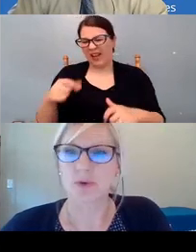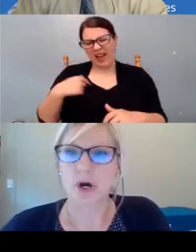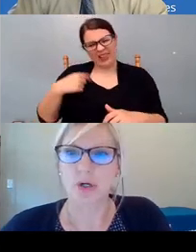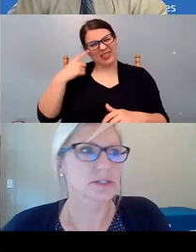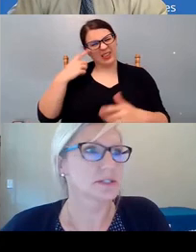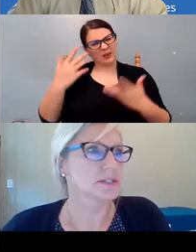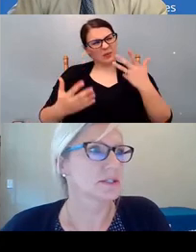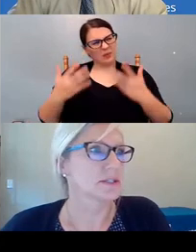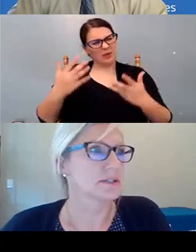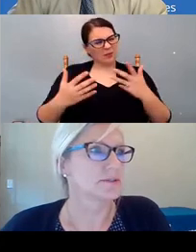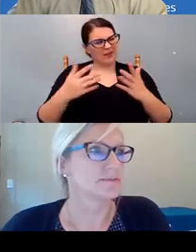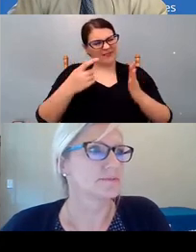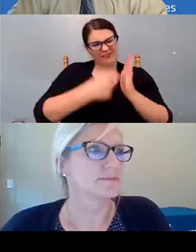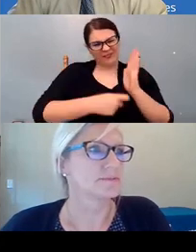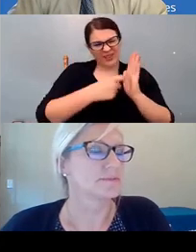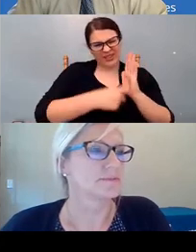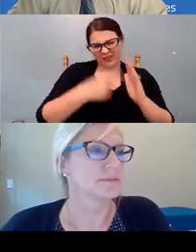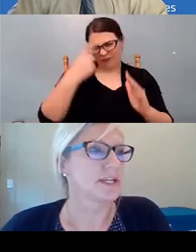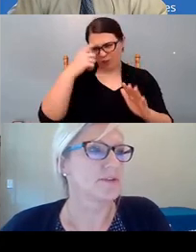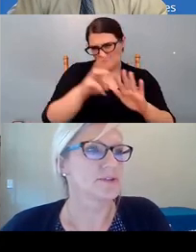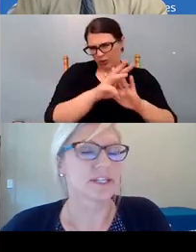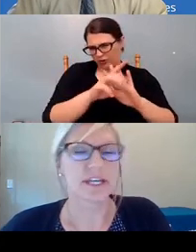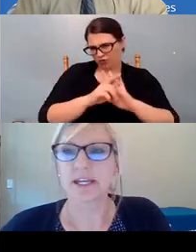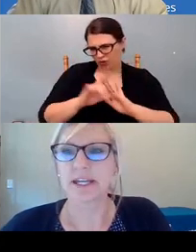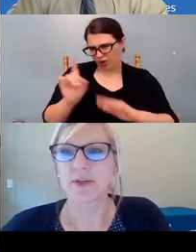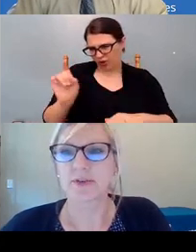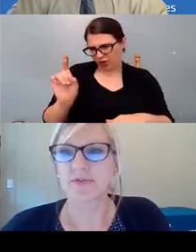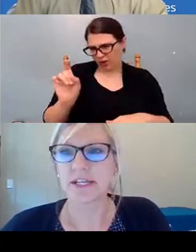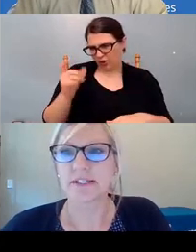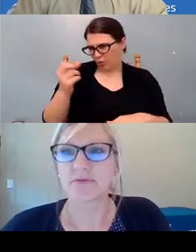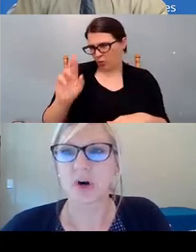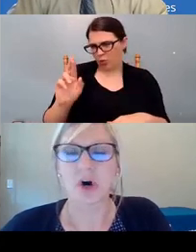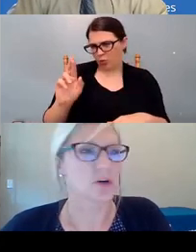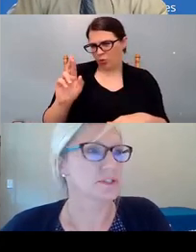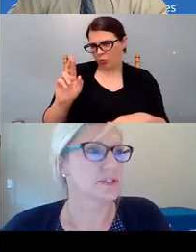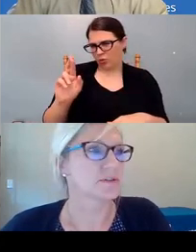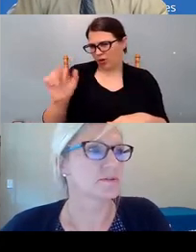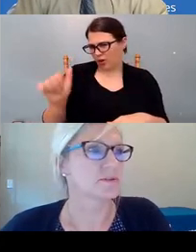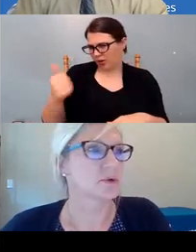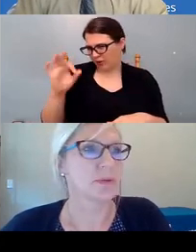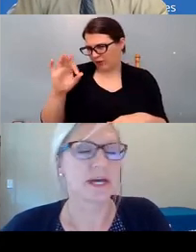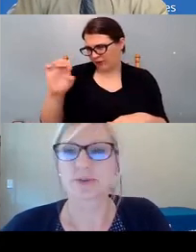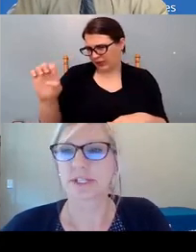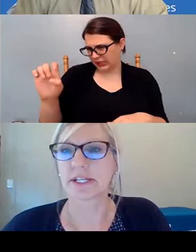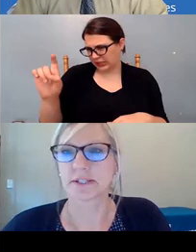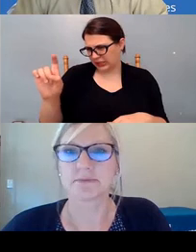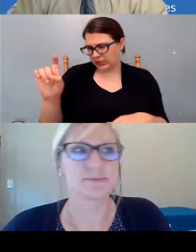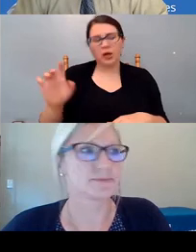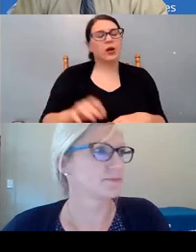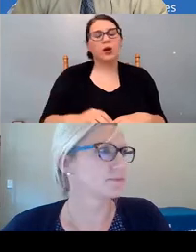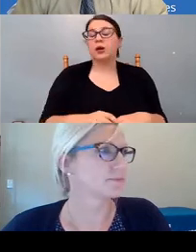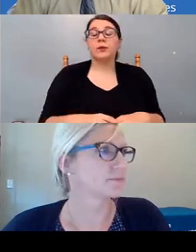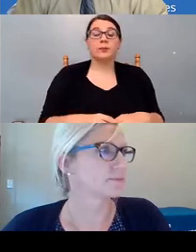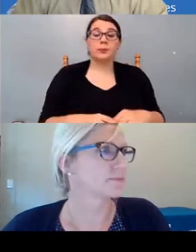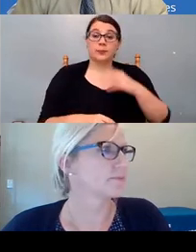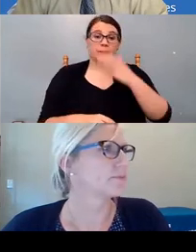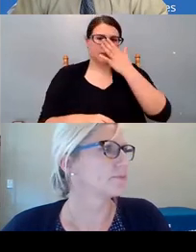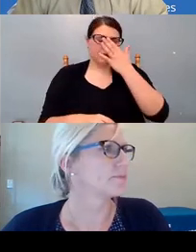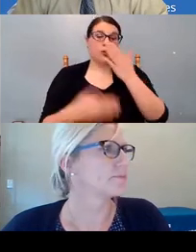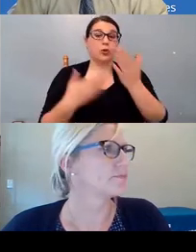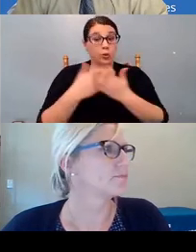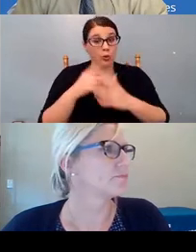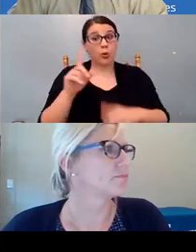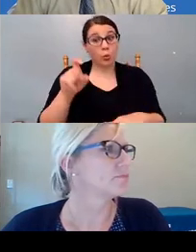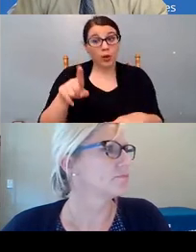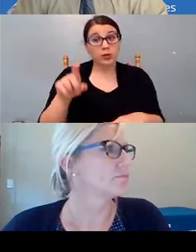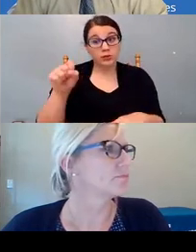making withdrawals, and if there's any other fees involved or penalties. Yeah, that's an excellent